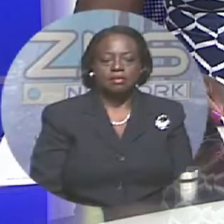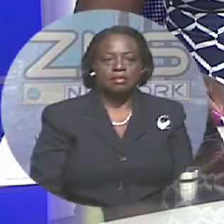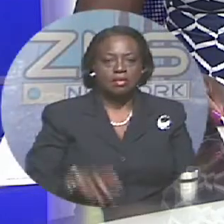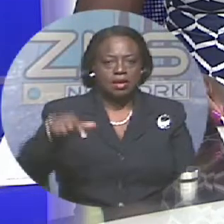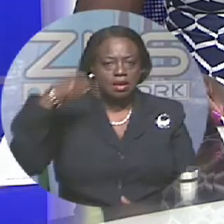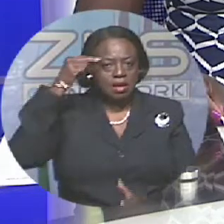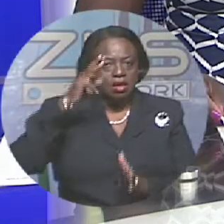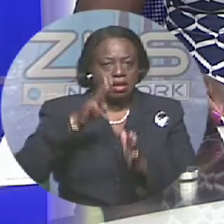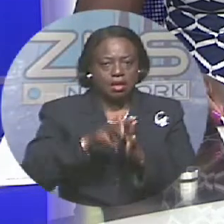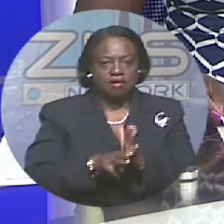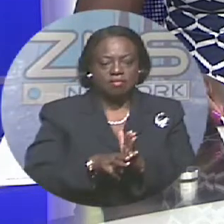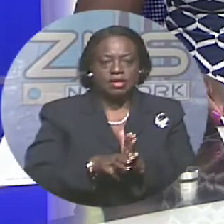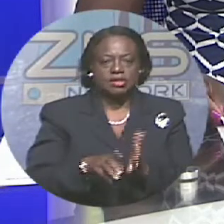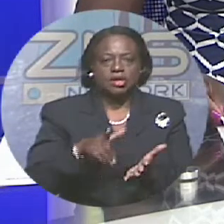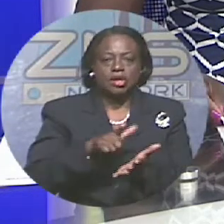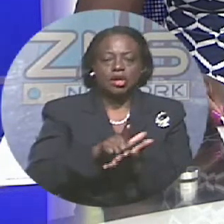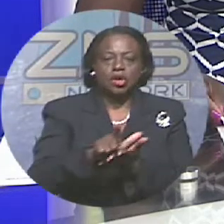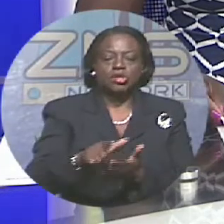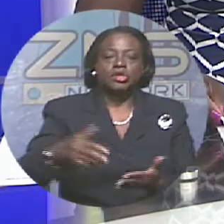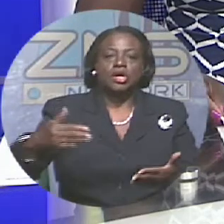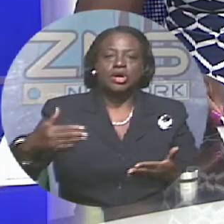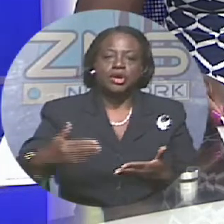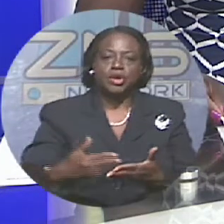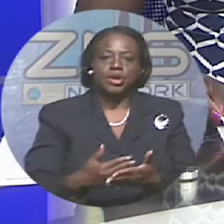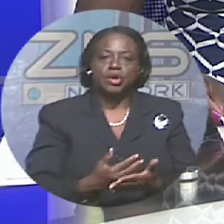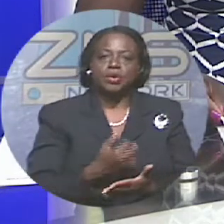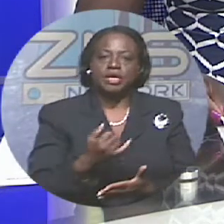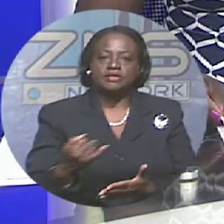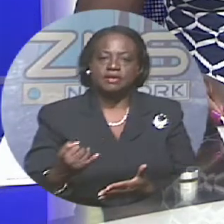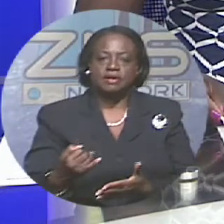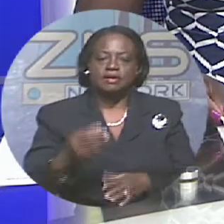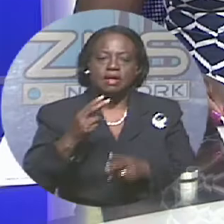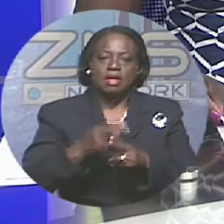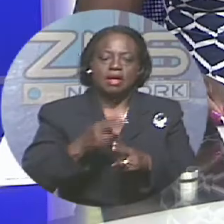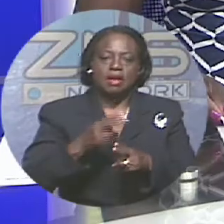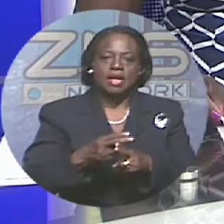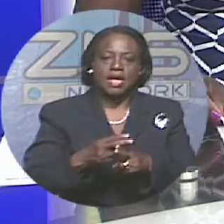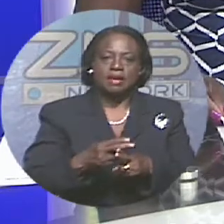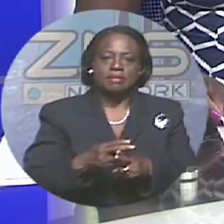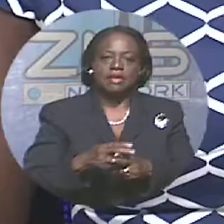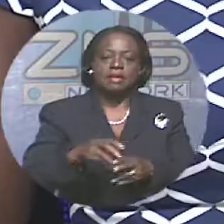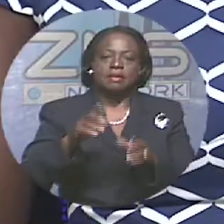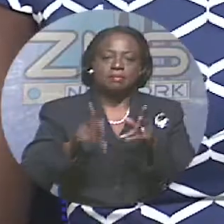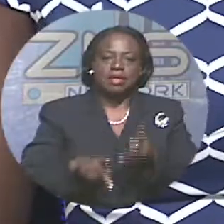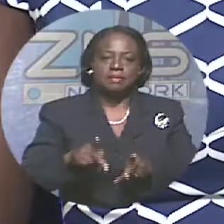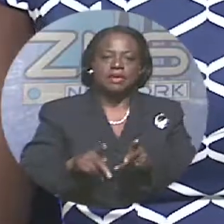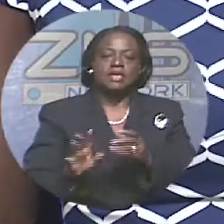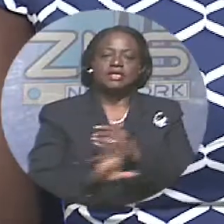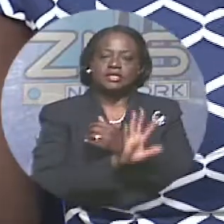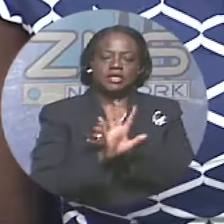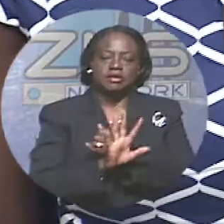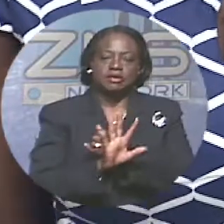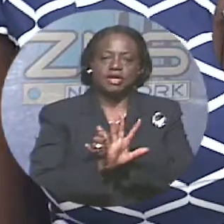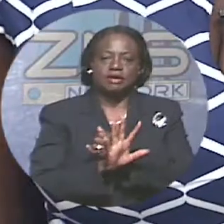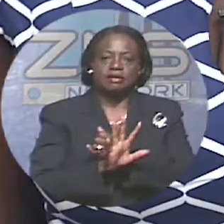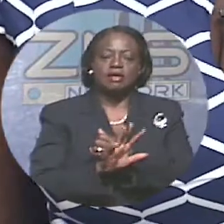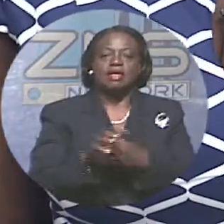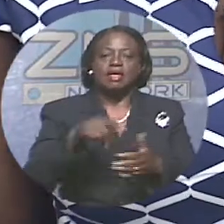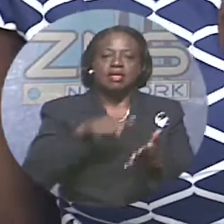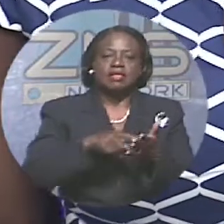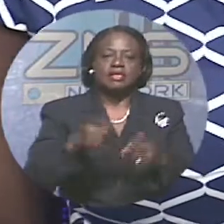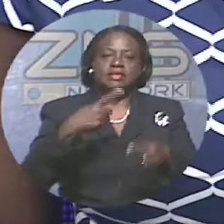Government officially launched a new initiative called the Citizen Security and Justice Program today. Now, the initiative comes after the approval